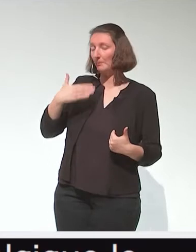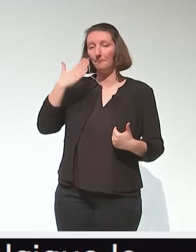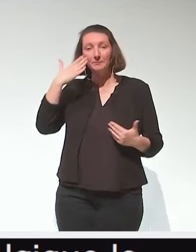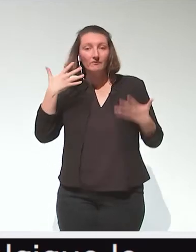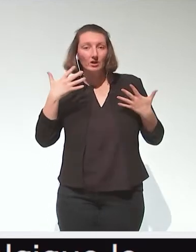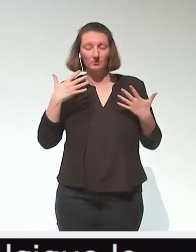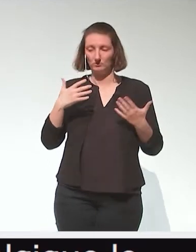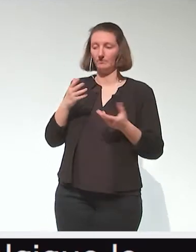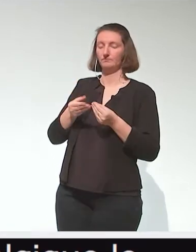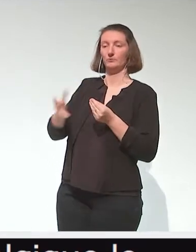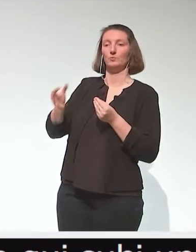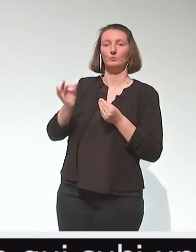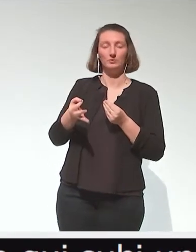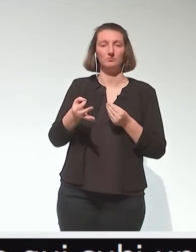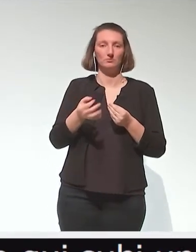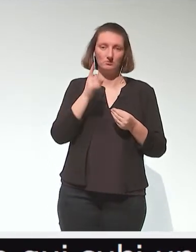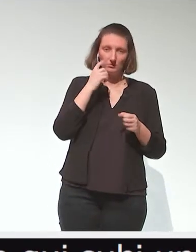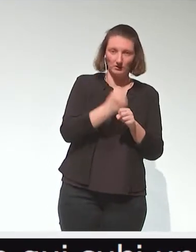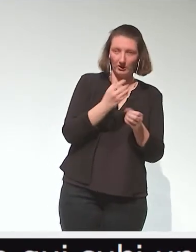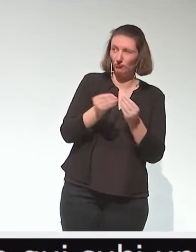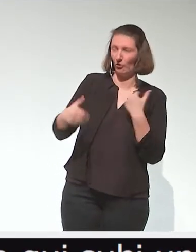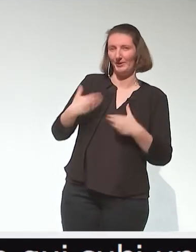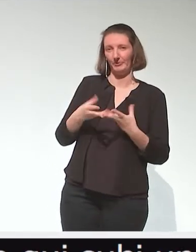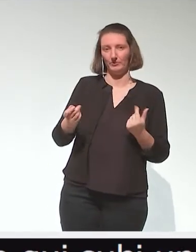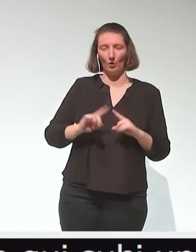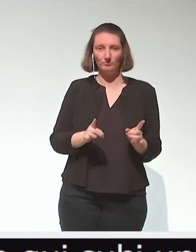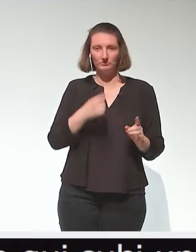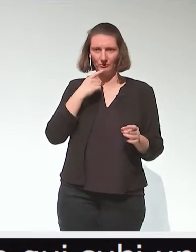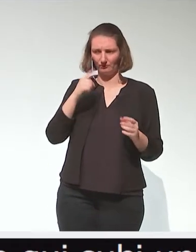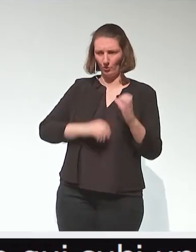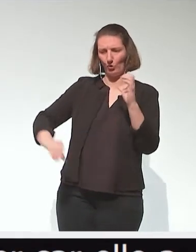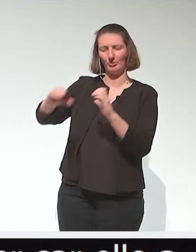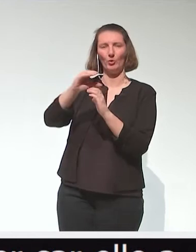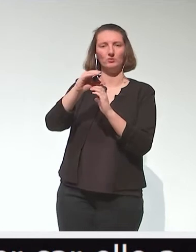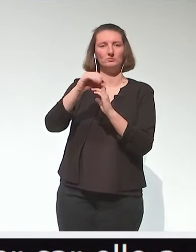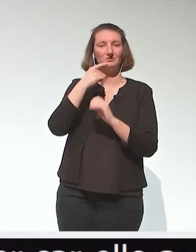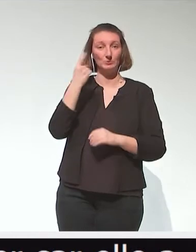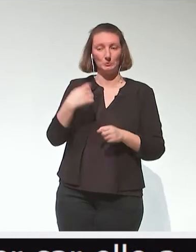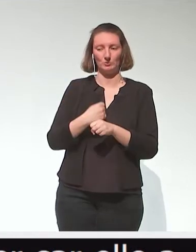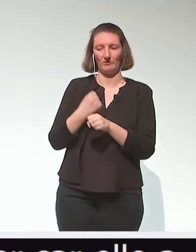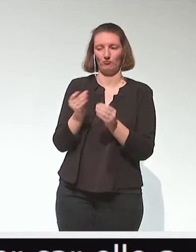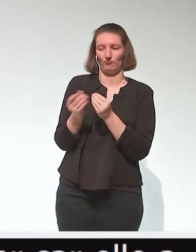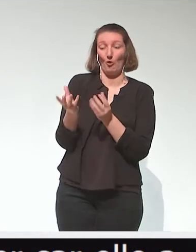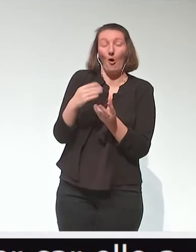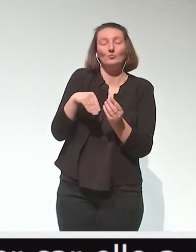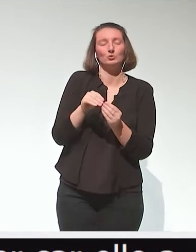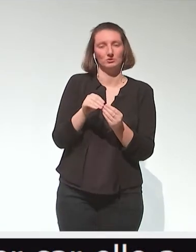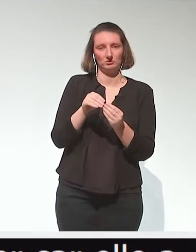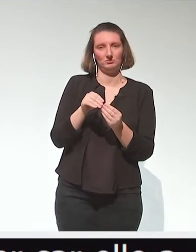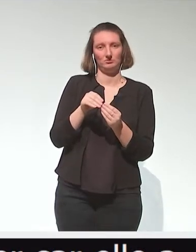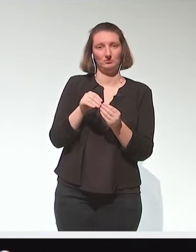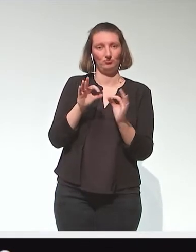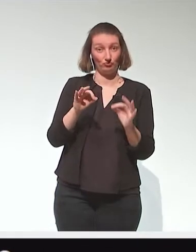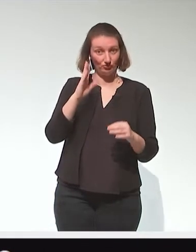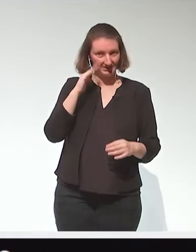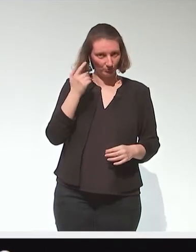the dip in revenue due to their inability. Handicap should be seen as a value